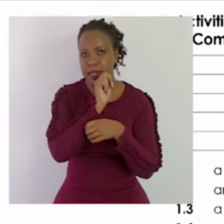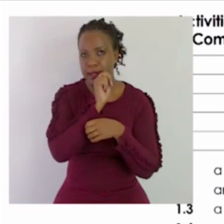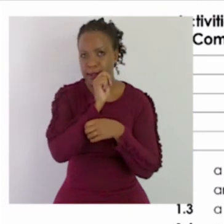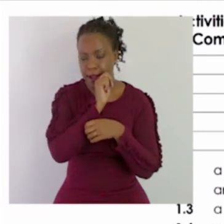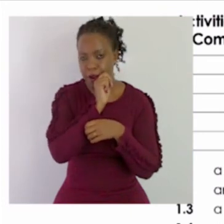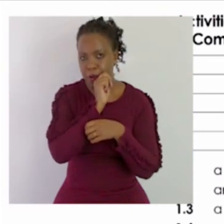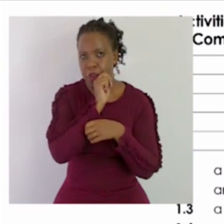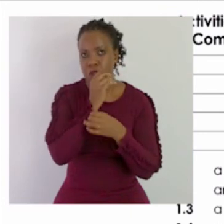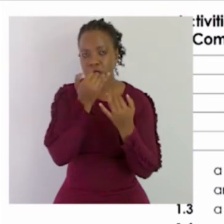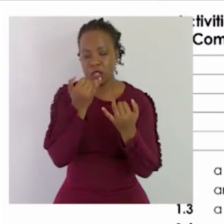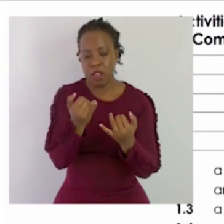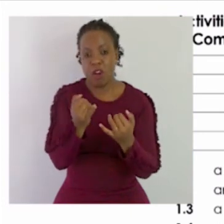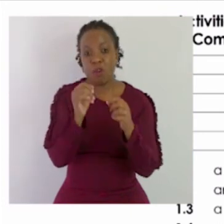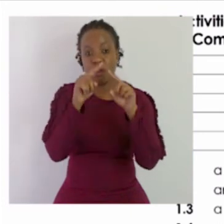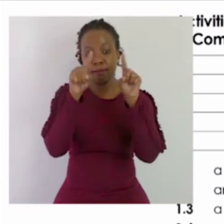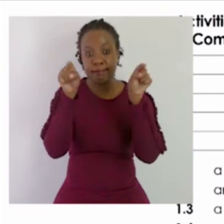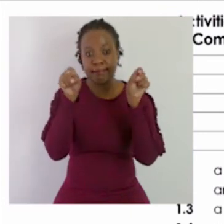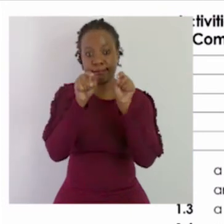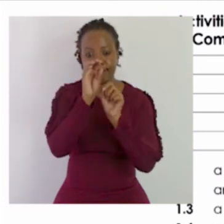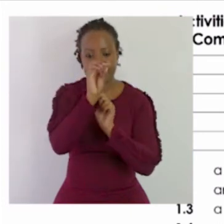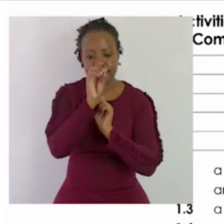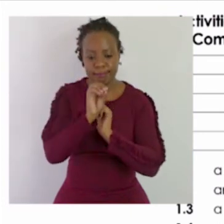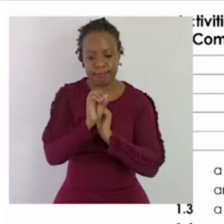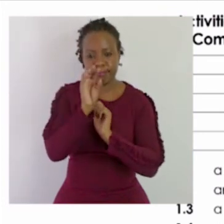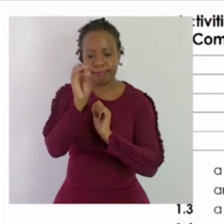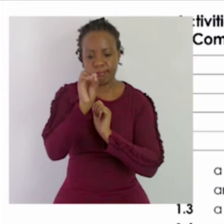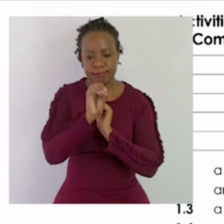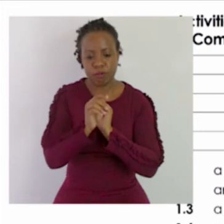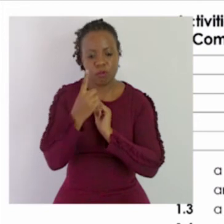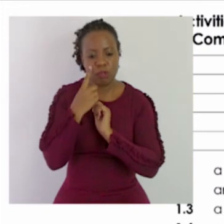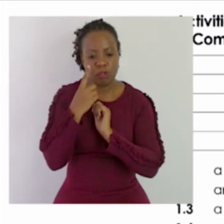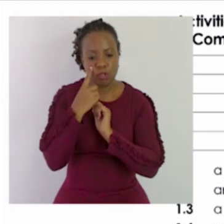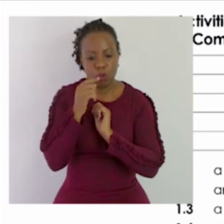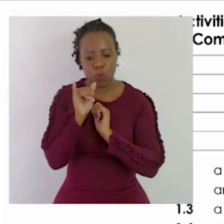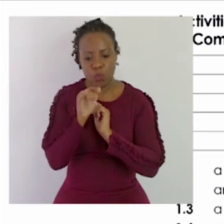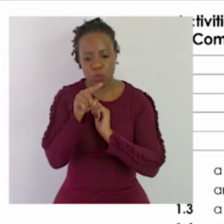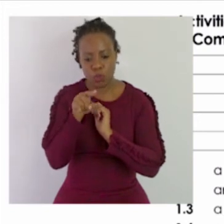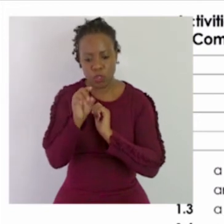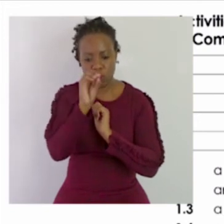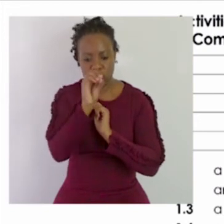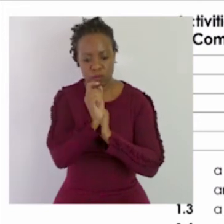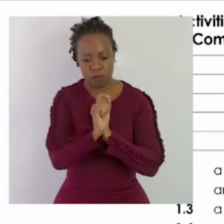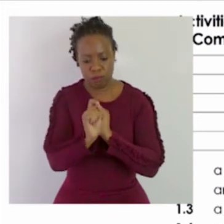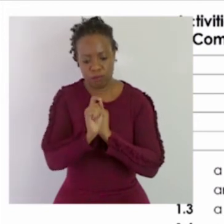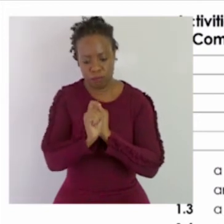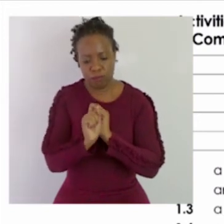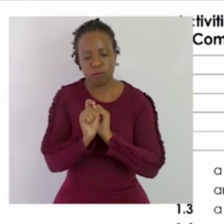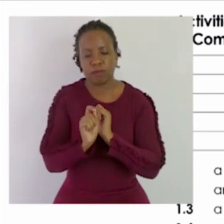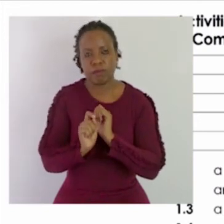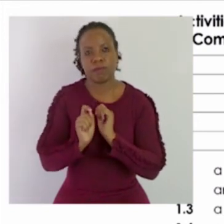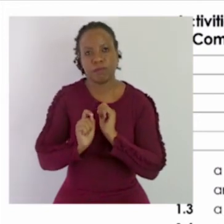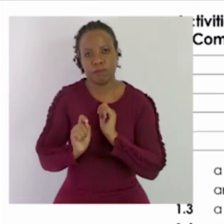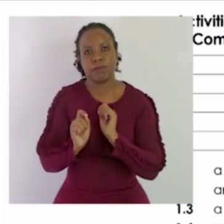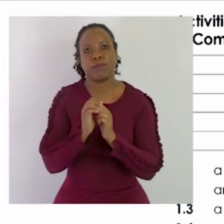flock, fleet, chest, deck, shawl, album, pair,